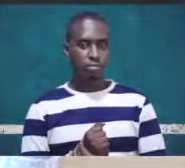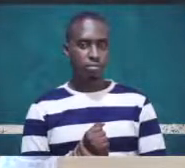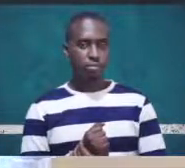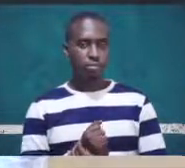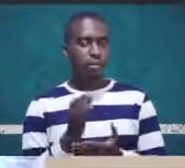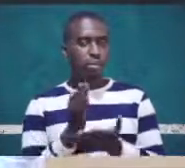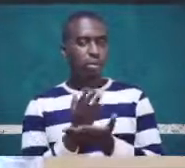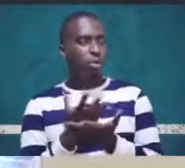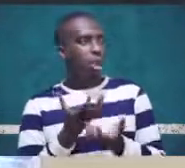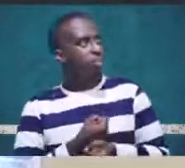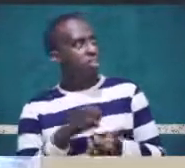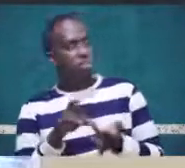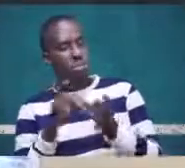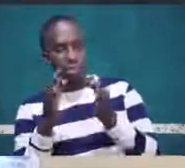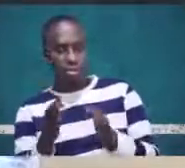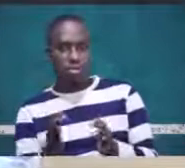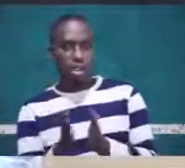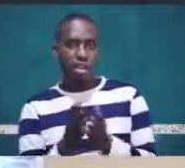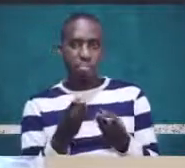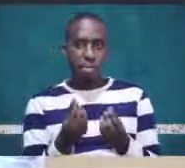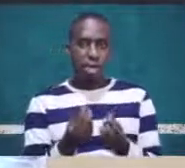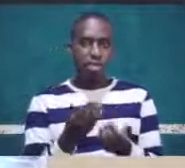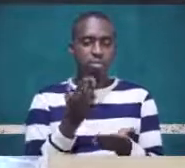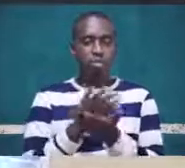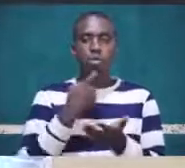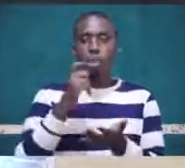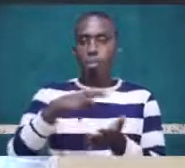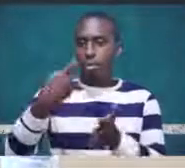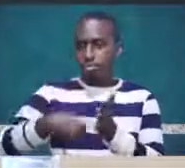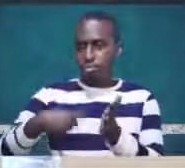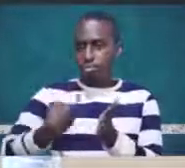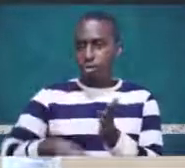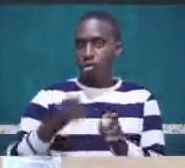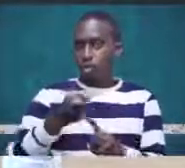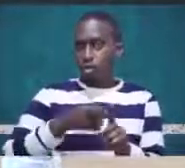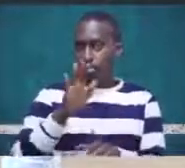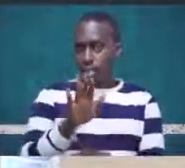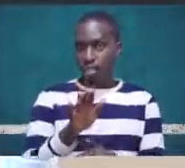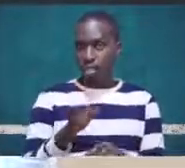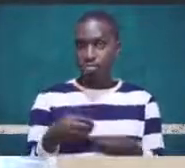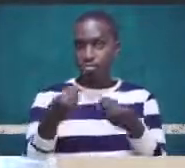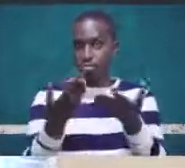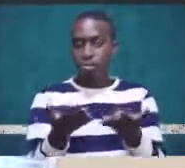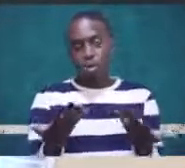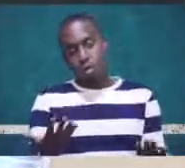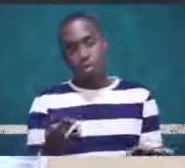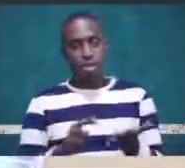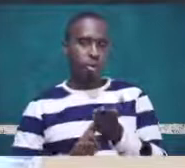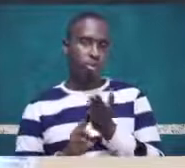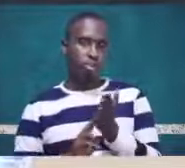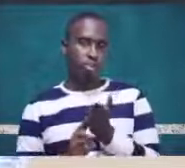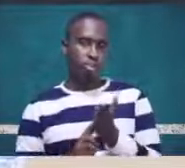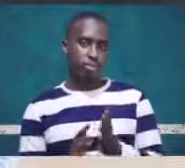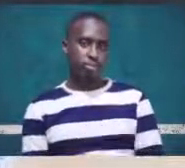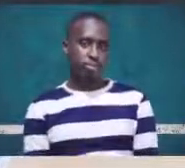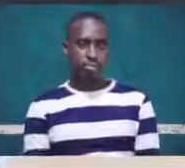You have specific goods, and the money you do be charged from there, produced or consumed.